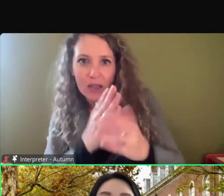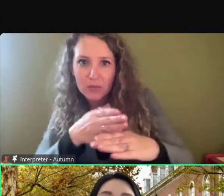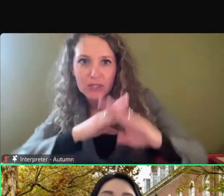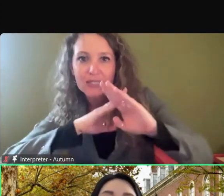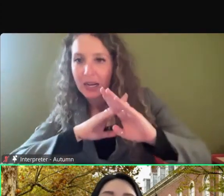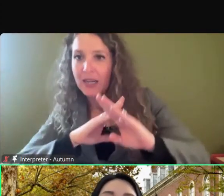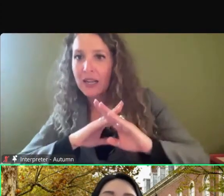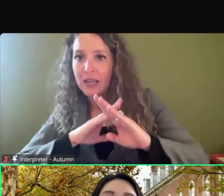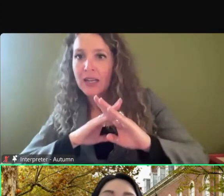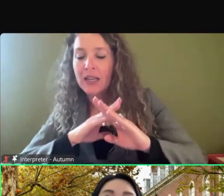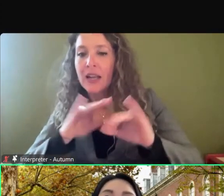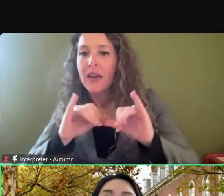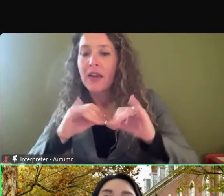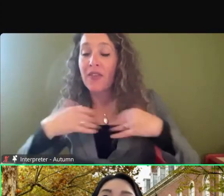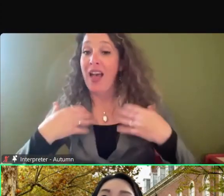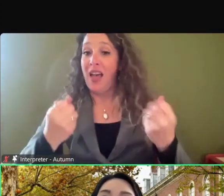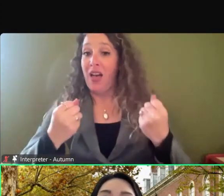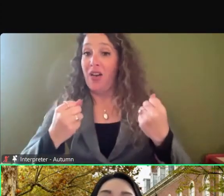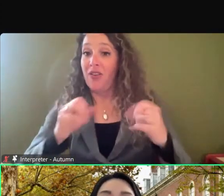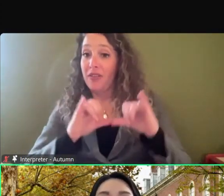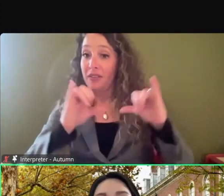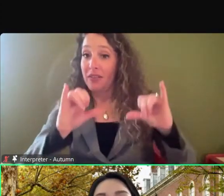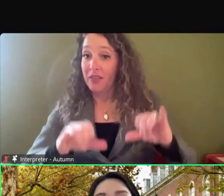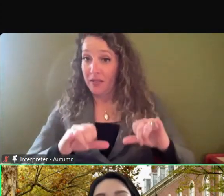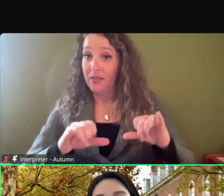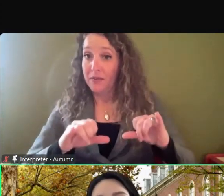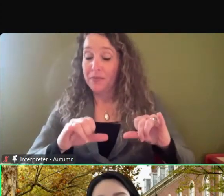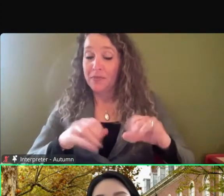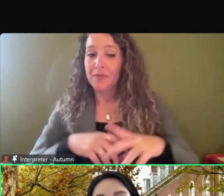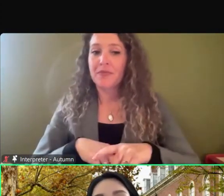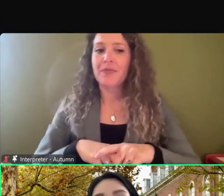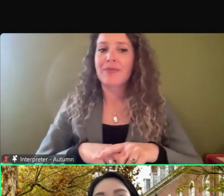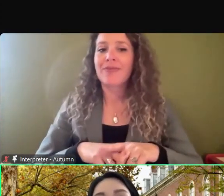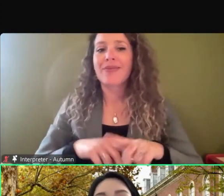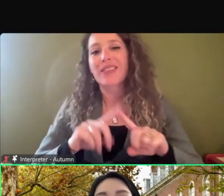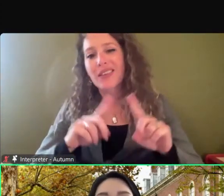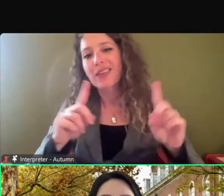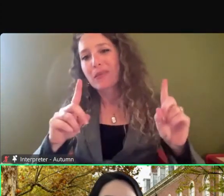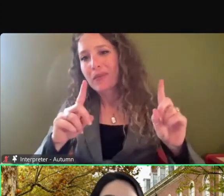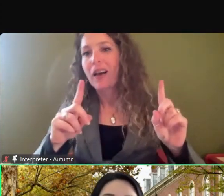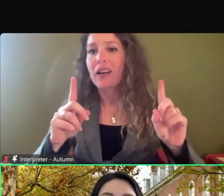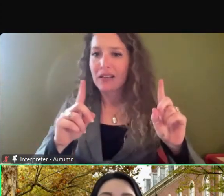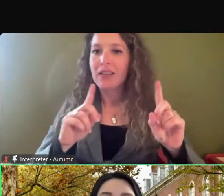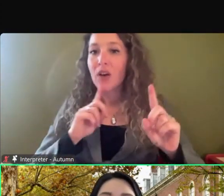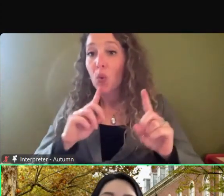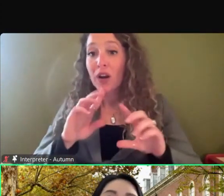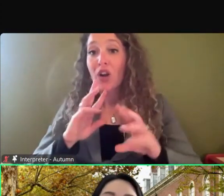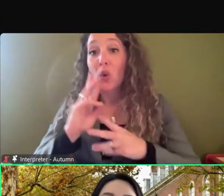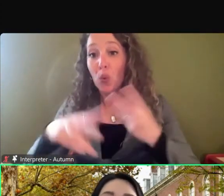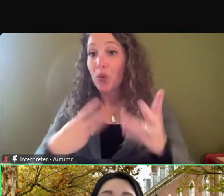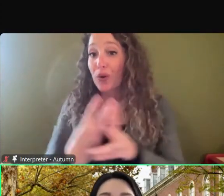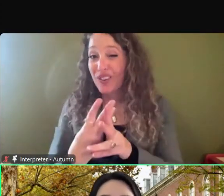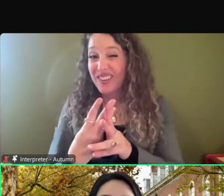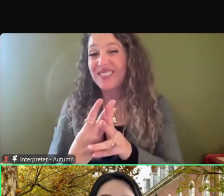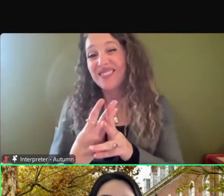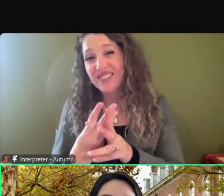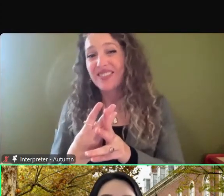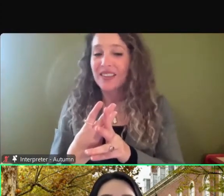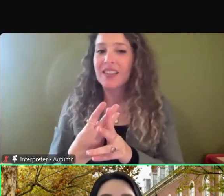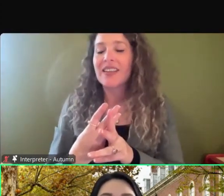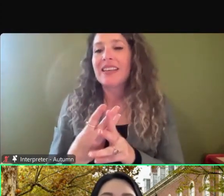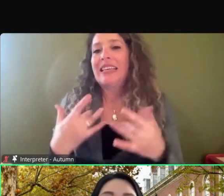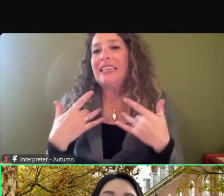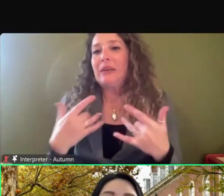healthcare system, but the reality is that these laws are often not meaningfully upheld in